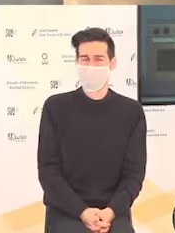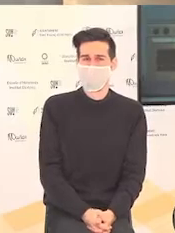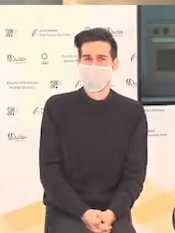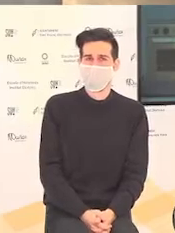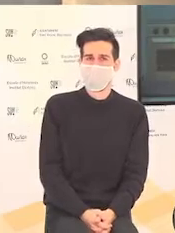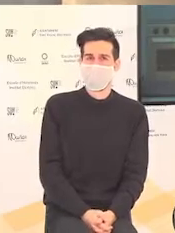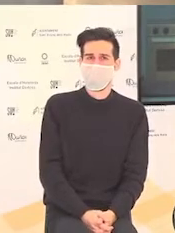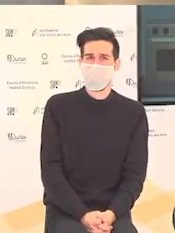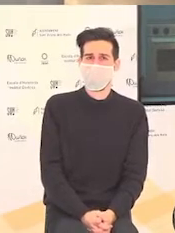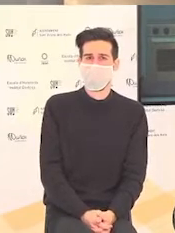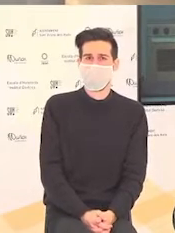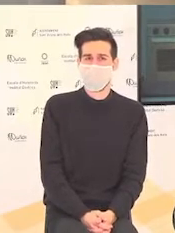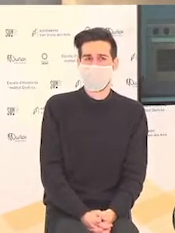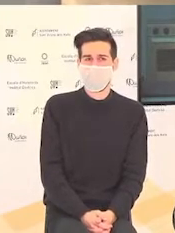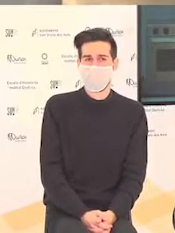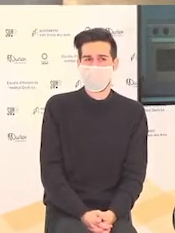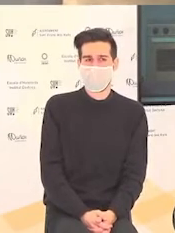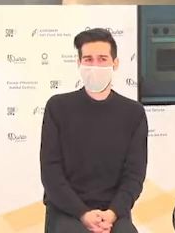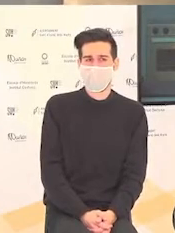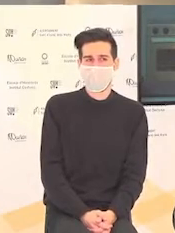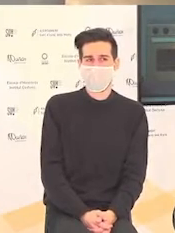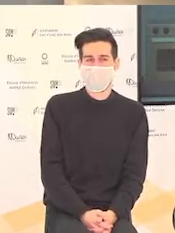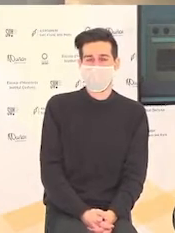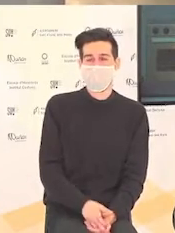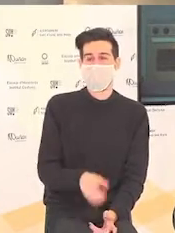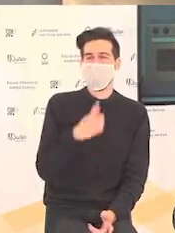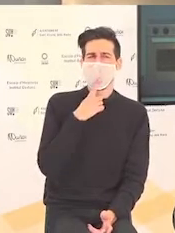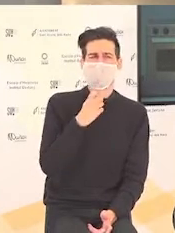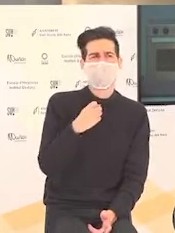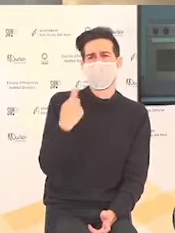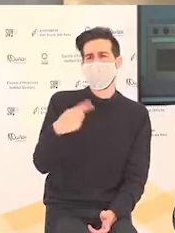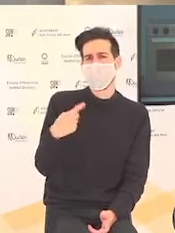Is there any questions? ¿Tienen alguna pregunta?